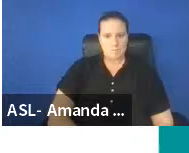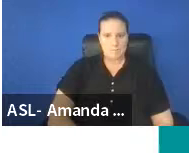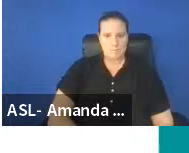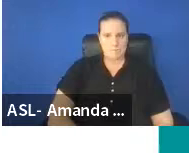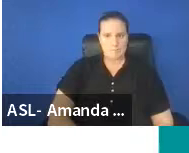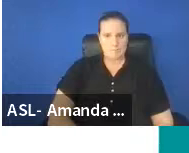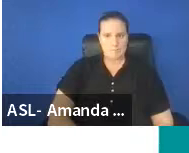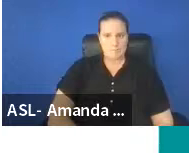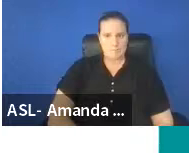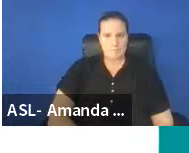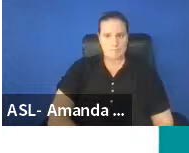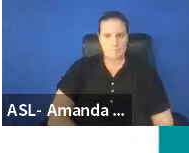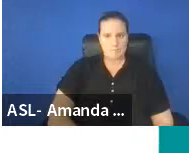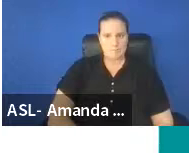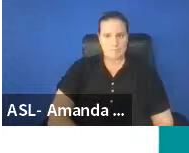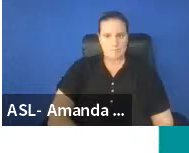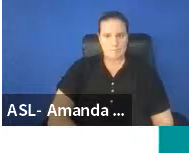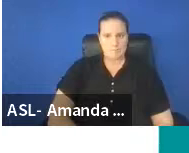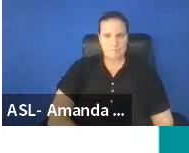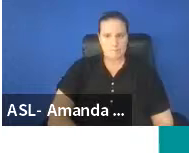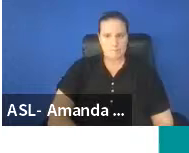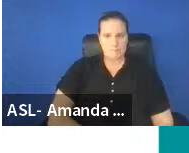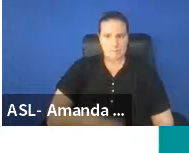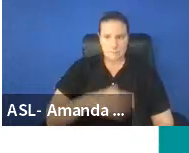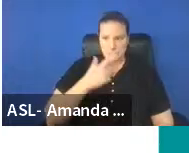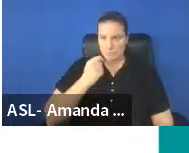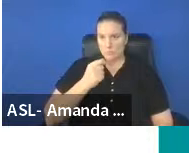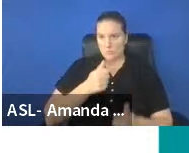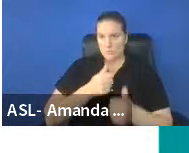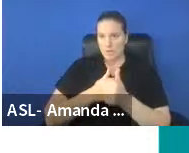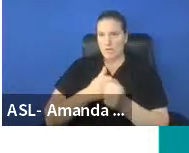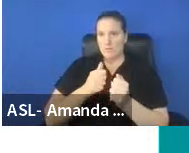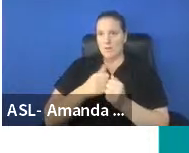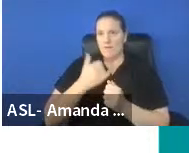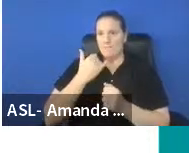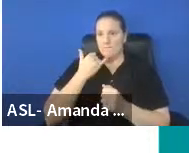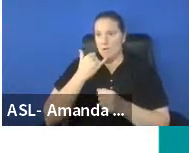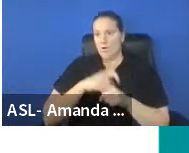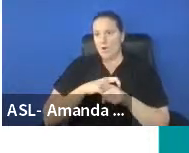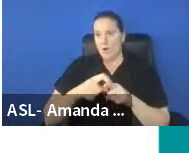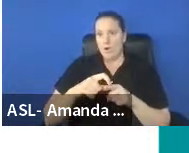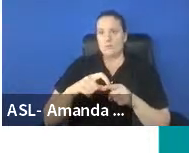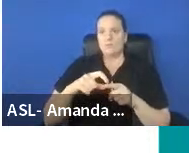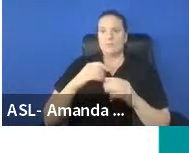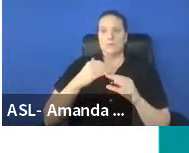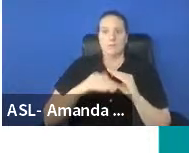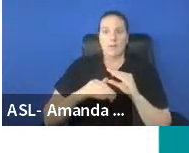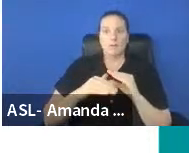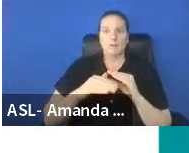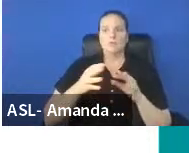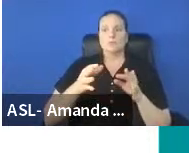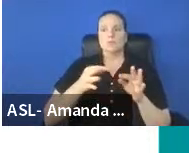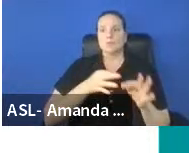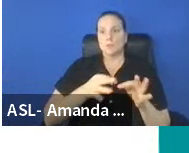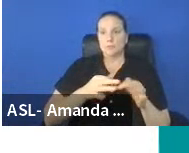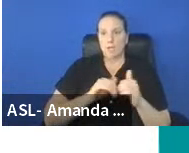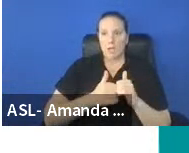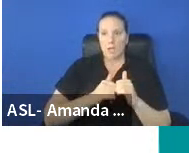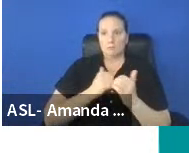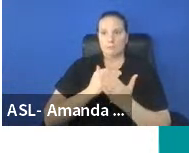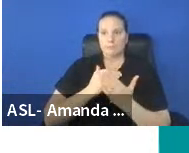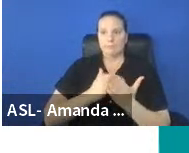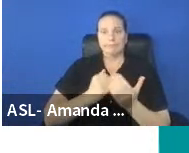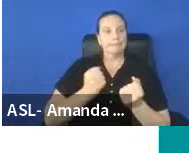Again, if there's interest in following up via email or phone call, directions to do so are listed in many